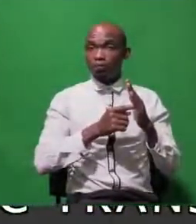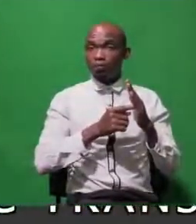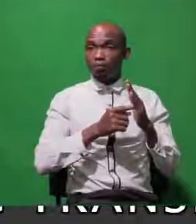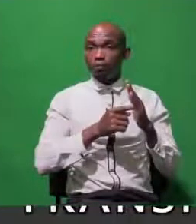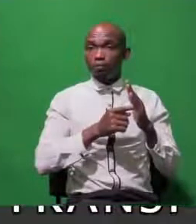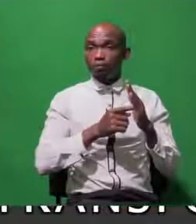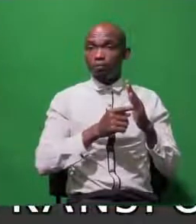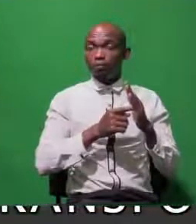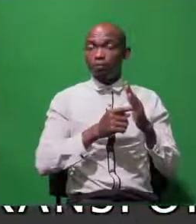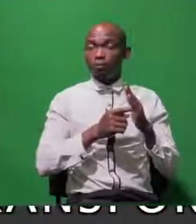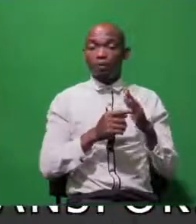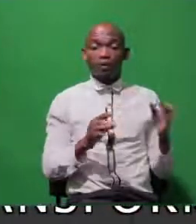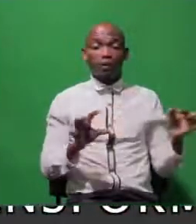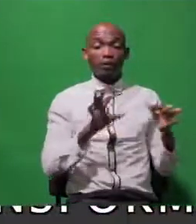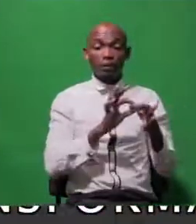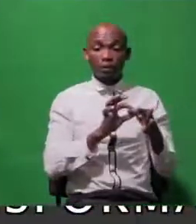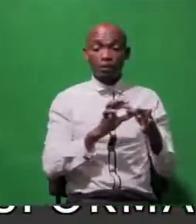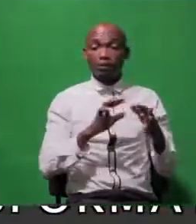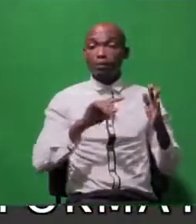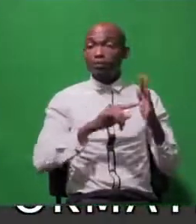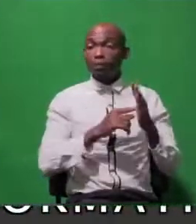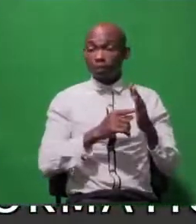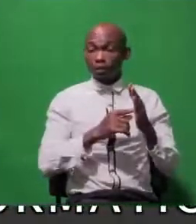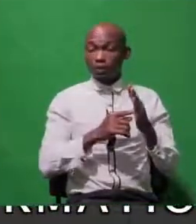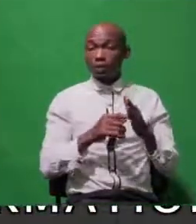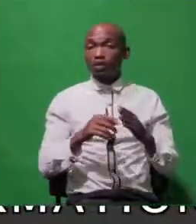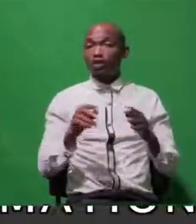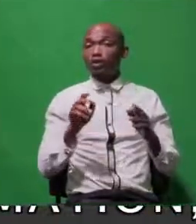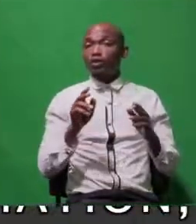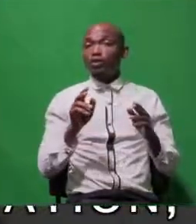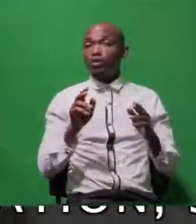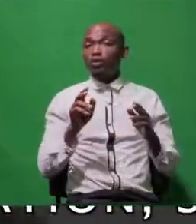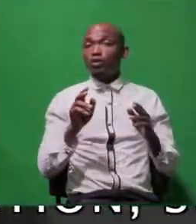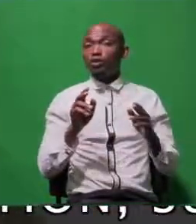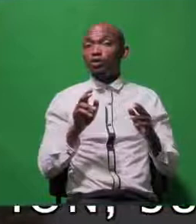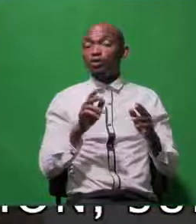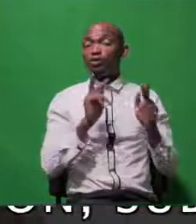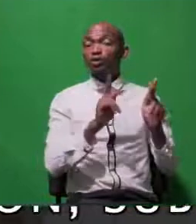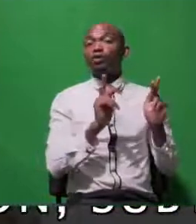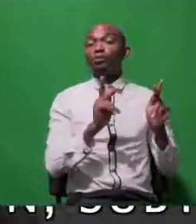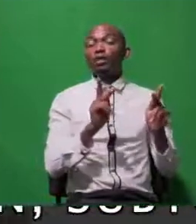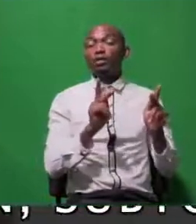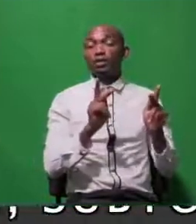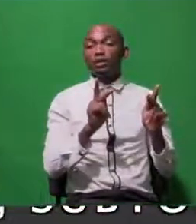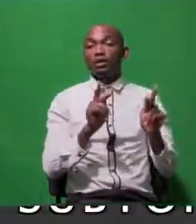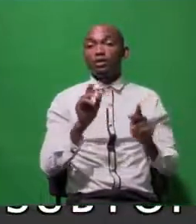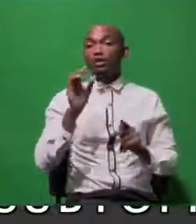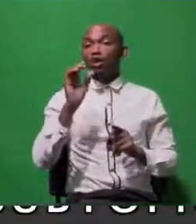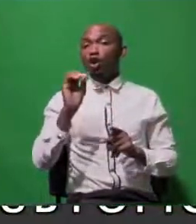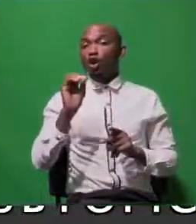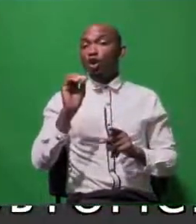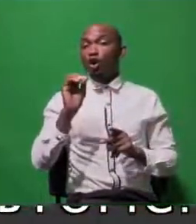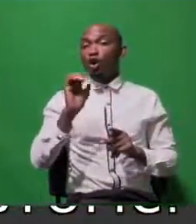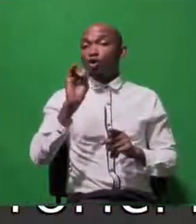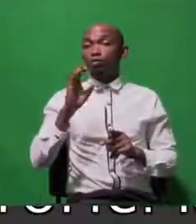of waypoints normally are given, that is an object, and the